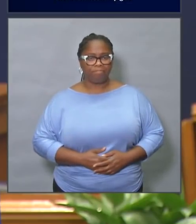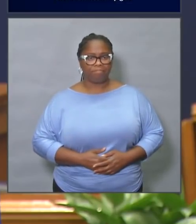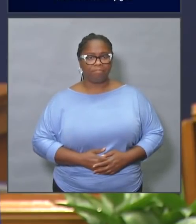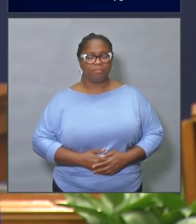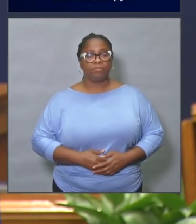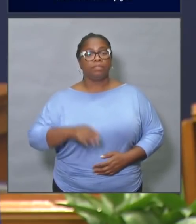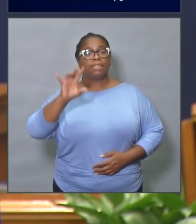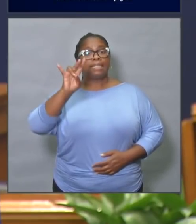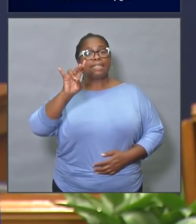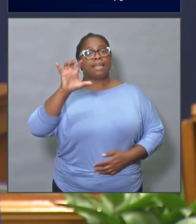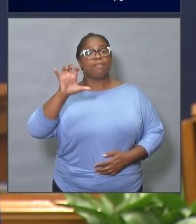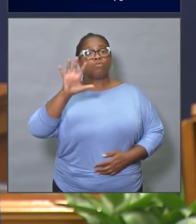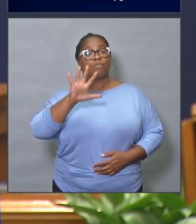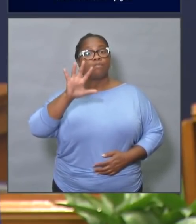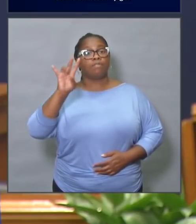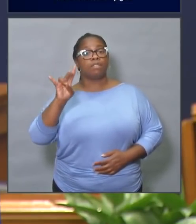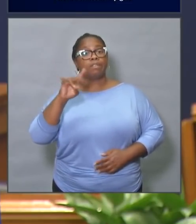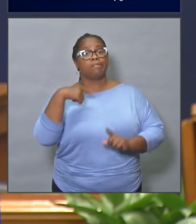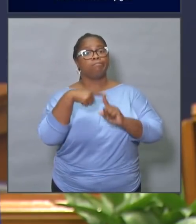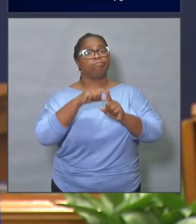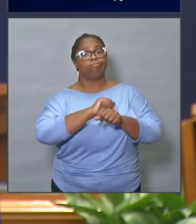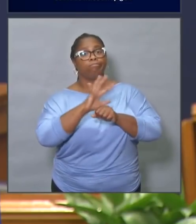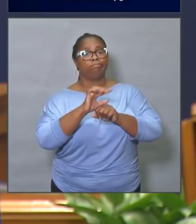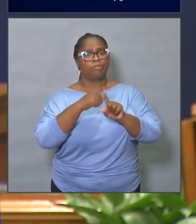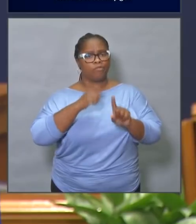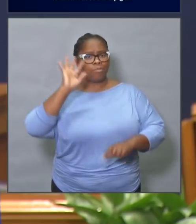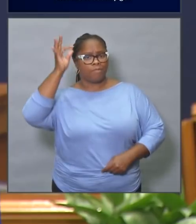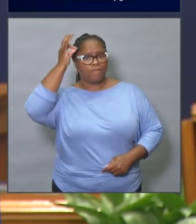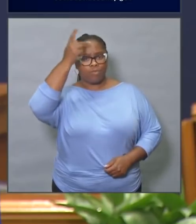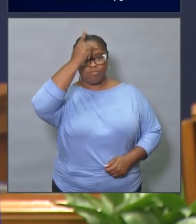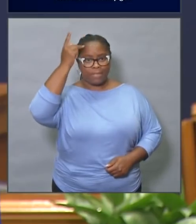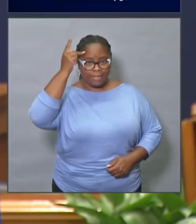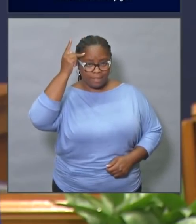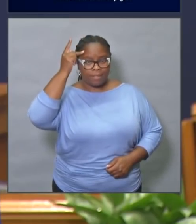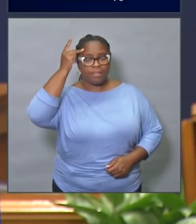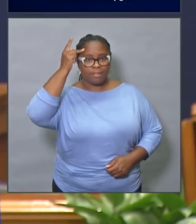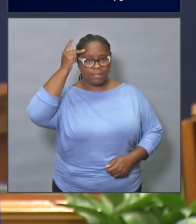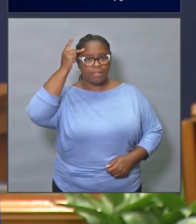are 757 cases in the federal prison facilities,